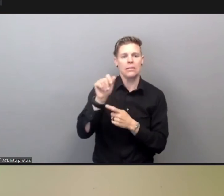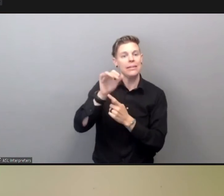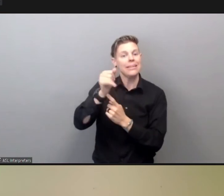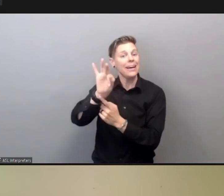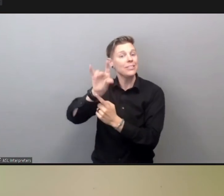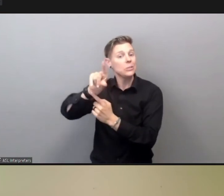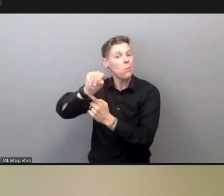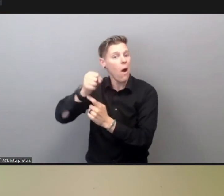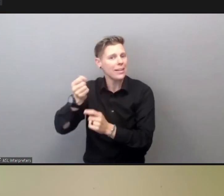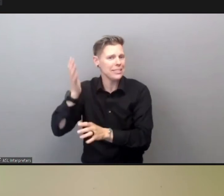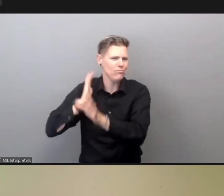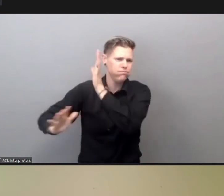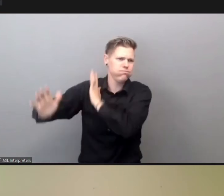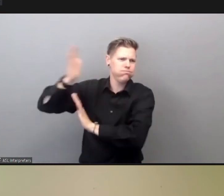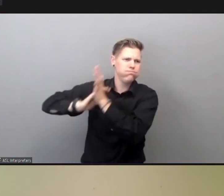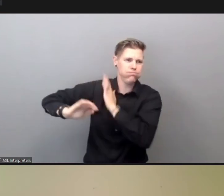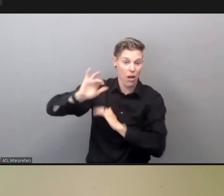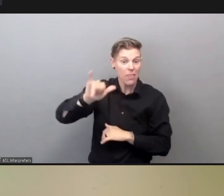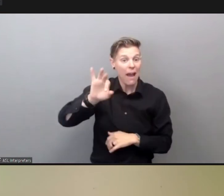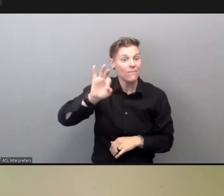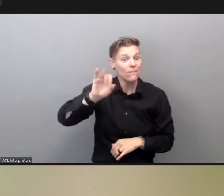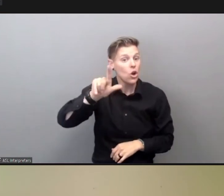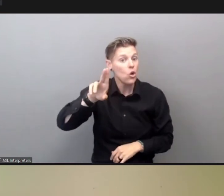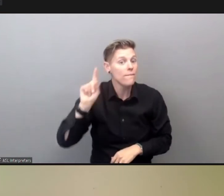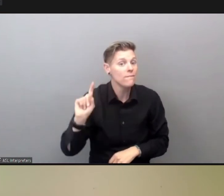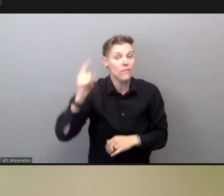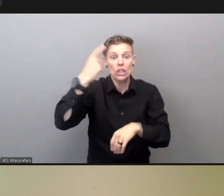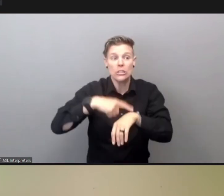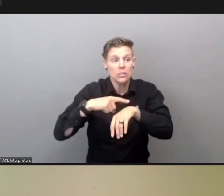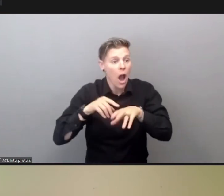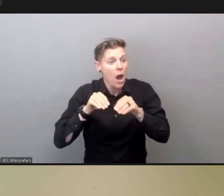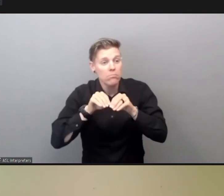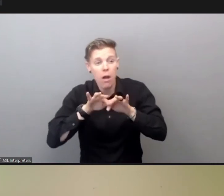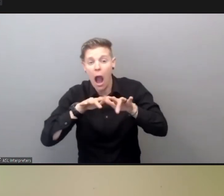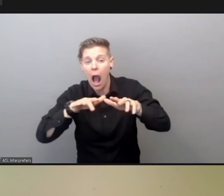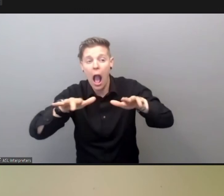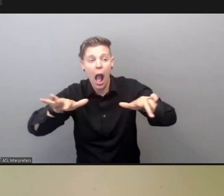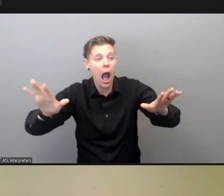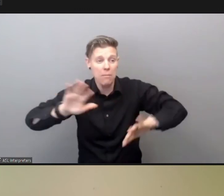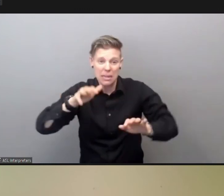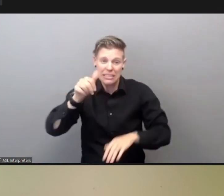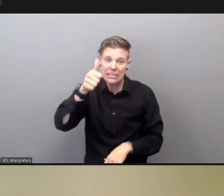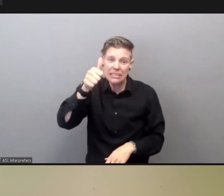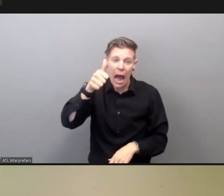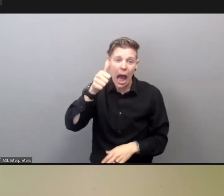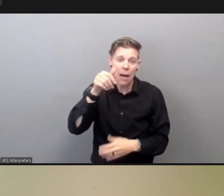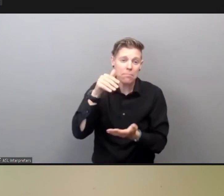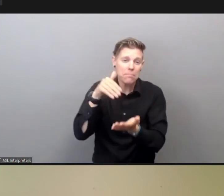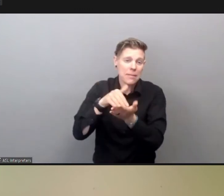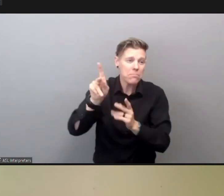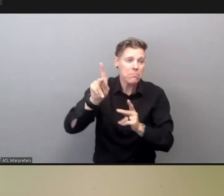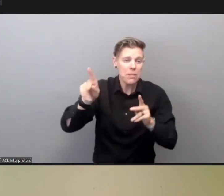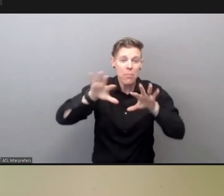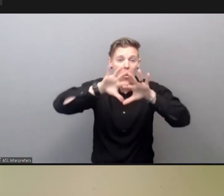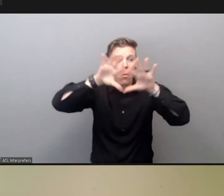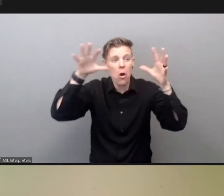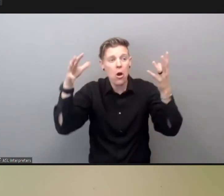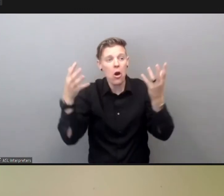killed tens of millions of people worldwide was over, people thought, well, thank goodness we're done with influenza. Now here we